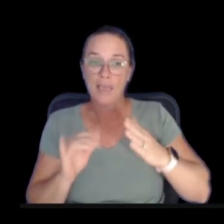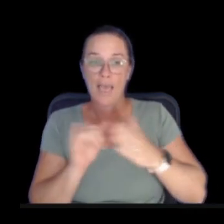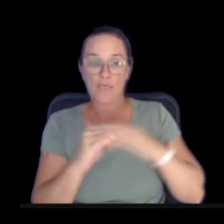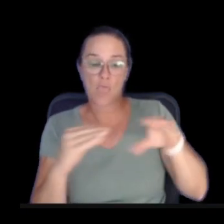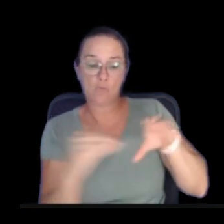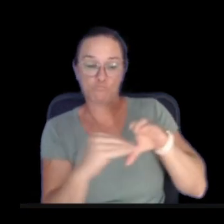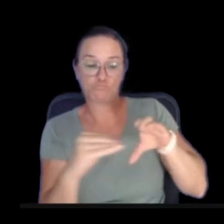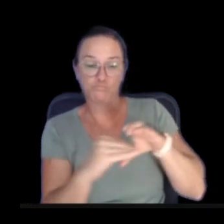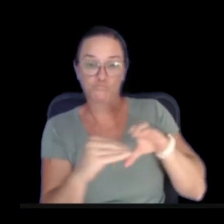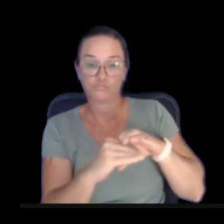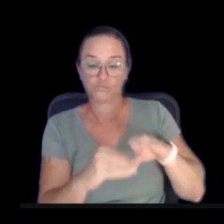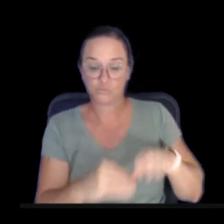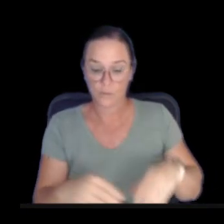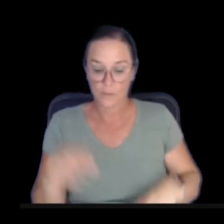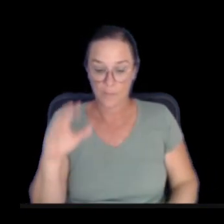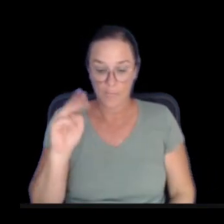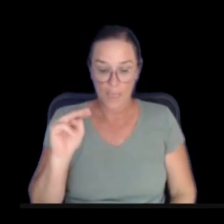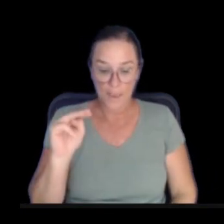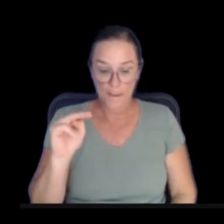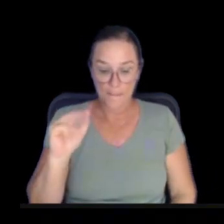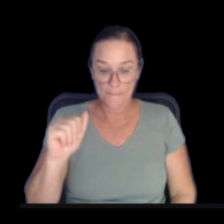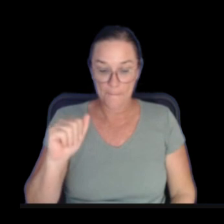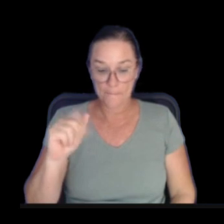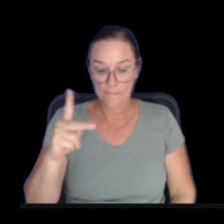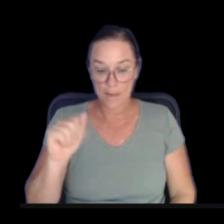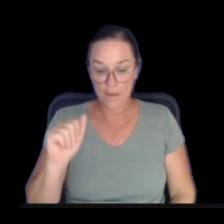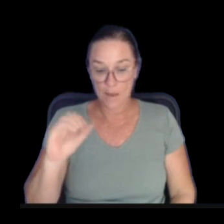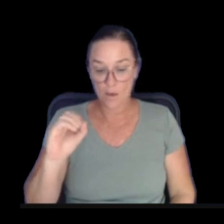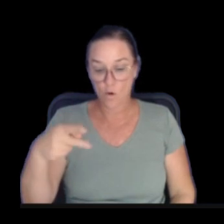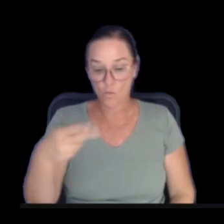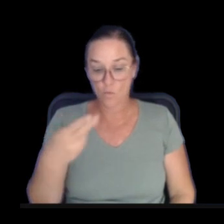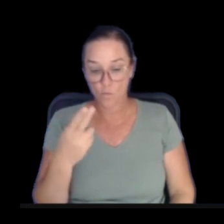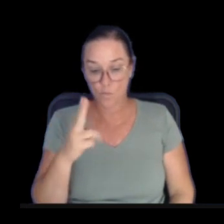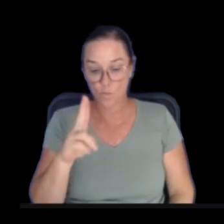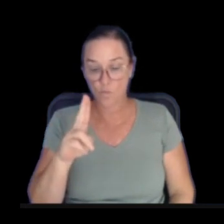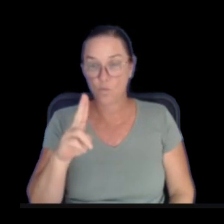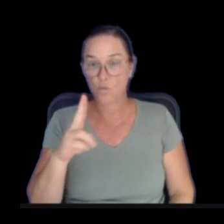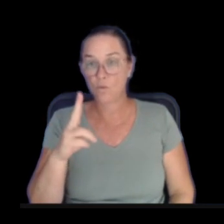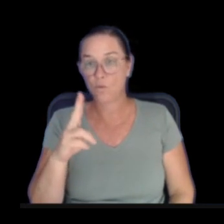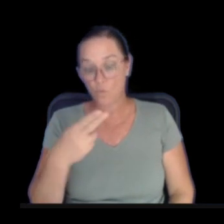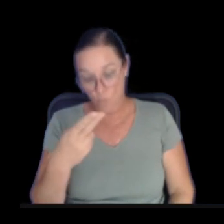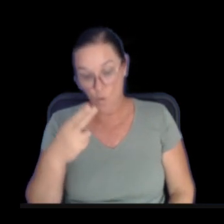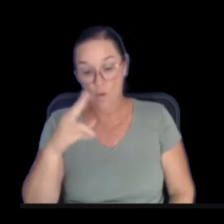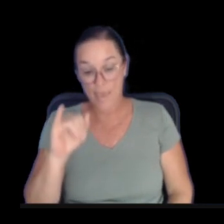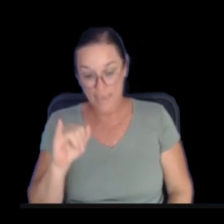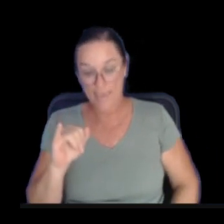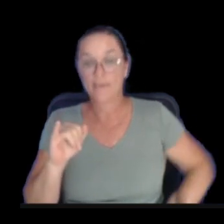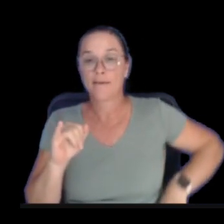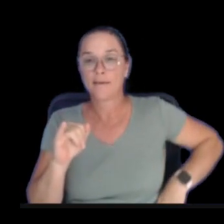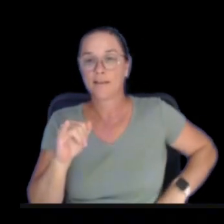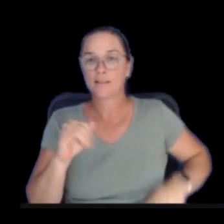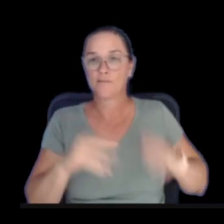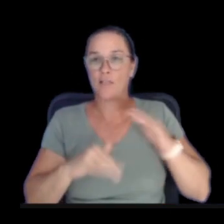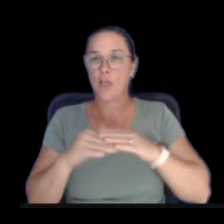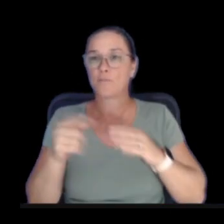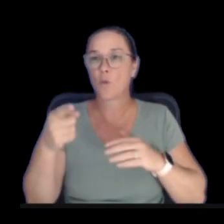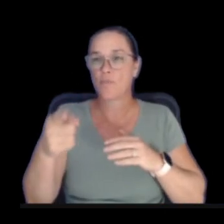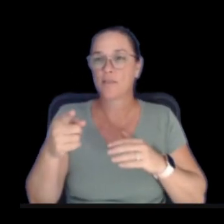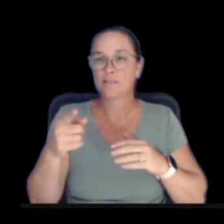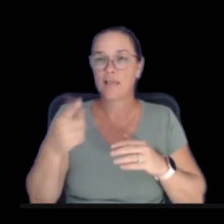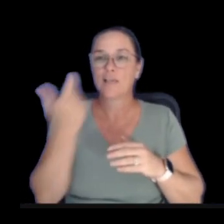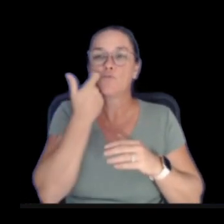Makaupuhi seems to be refilling. And to show you visually where that is, this is the latest INSAR image